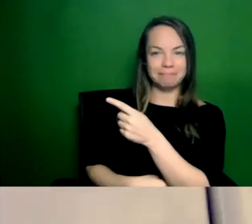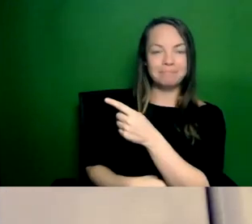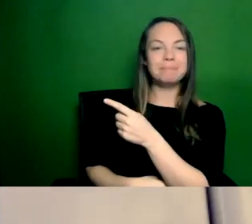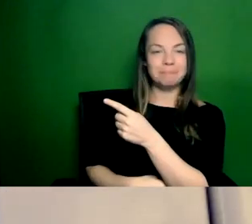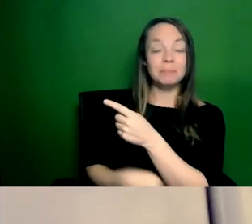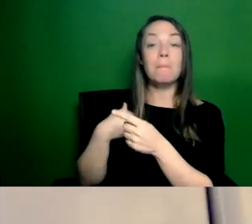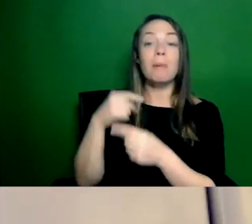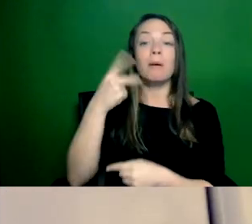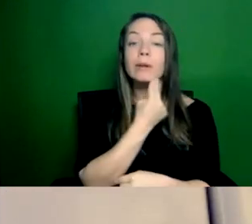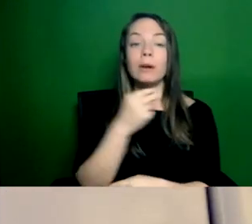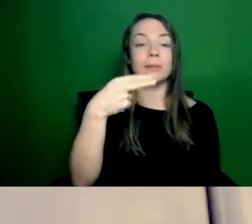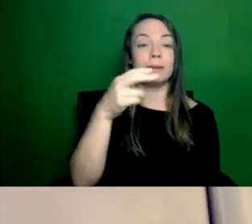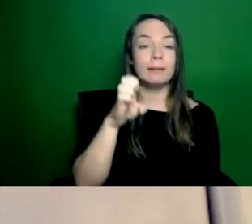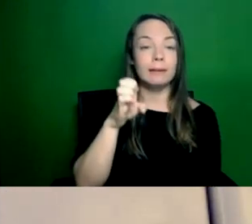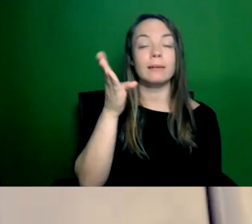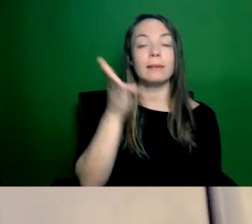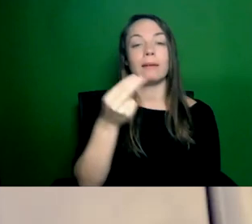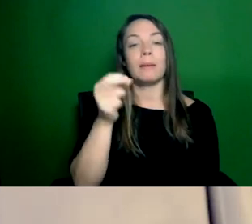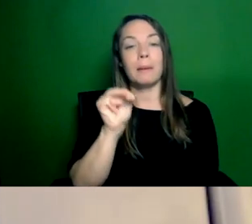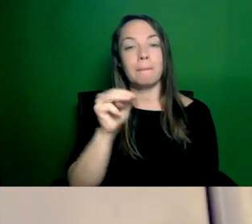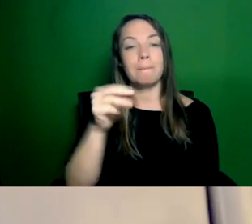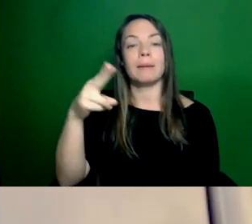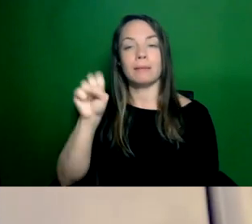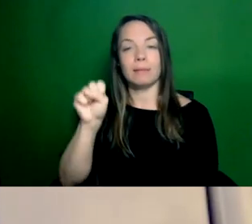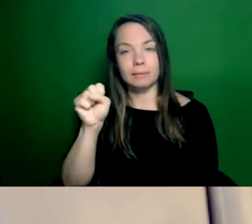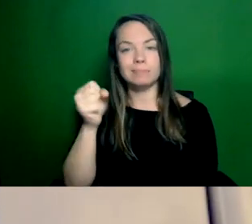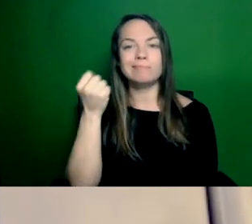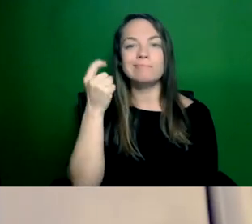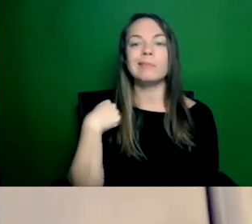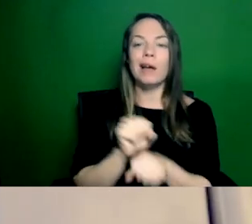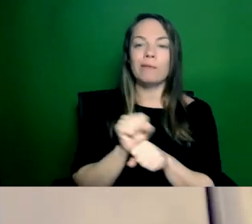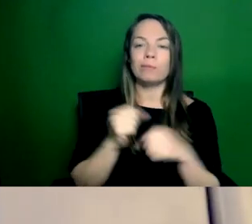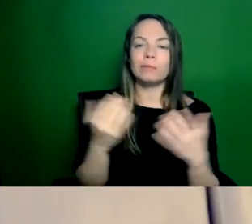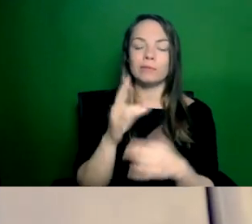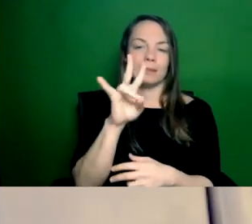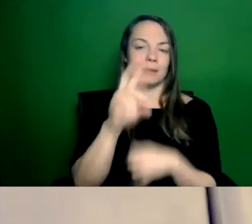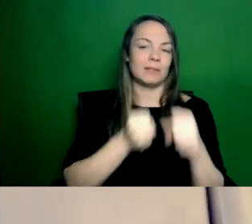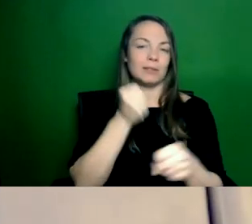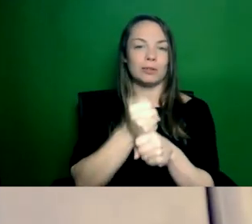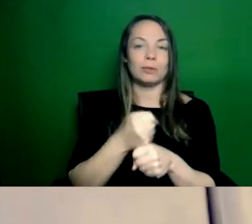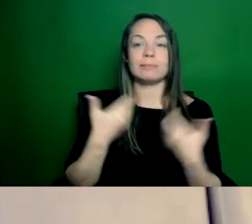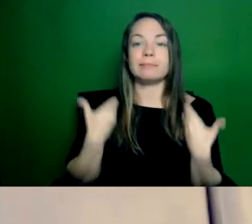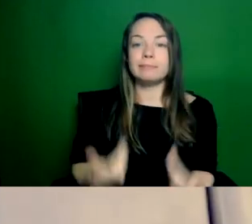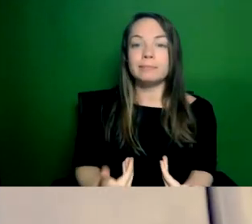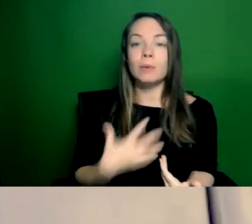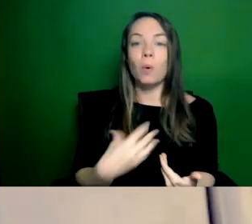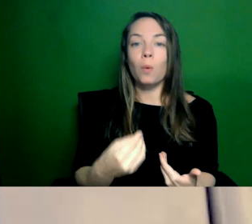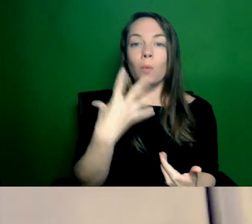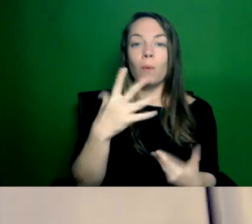been with the organization for over 7 years now. I am a white, light-skinned man. I